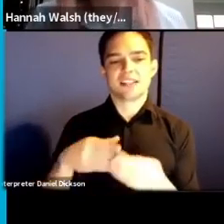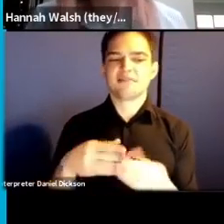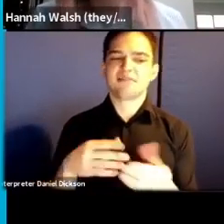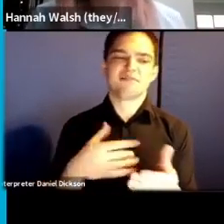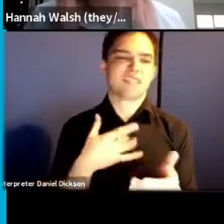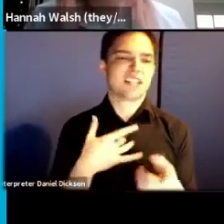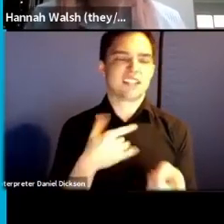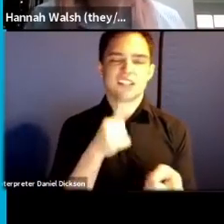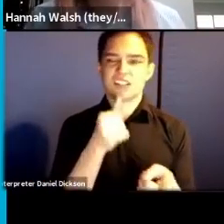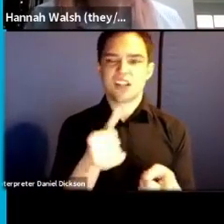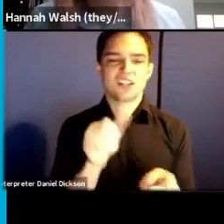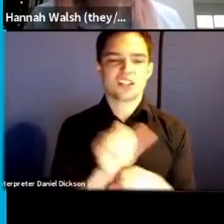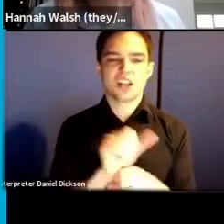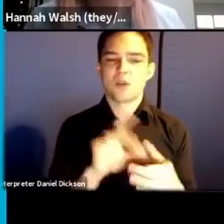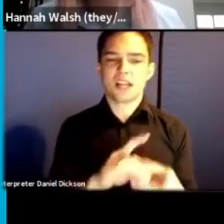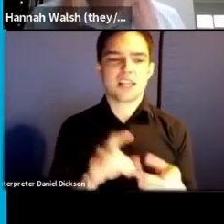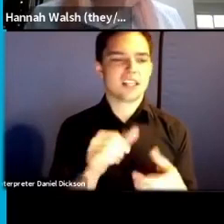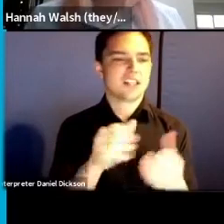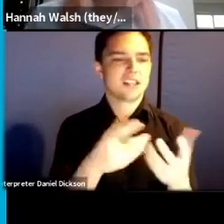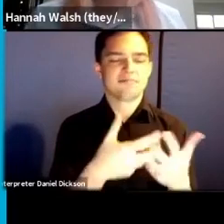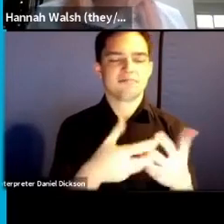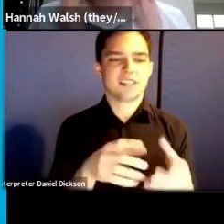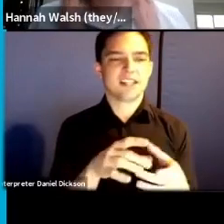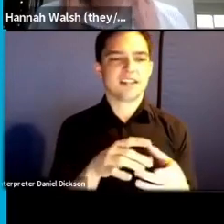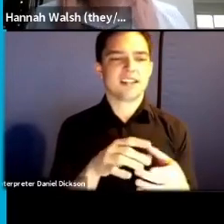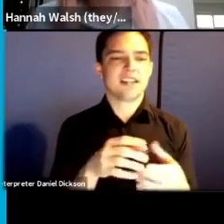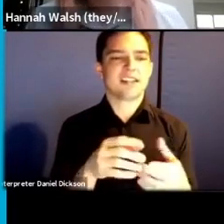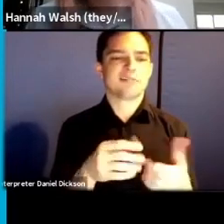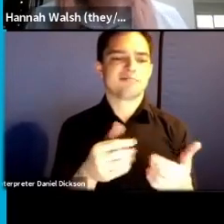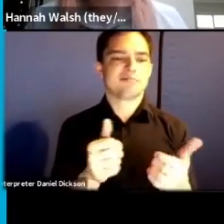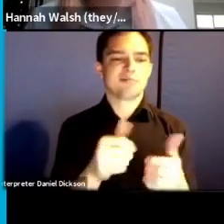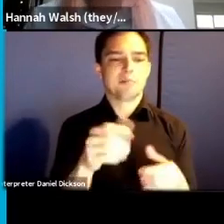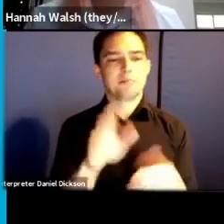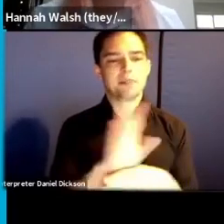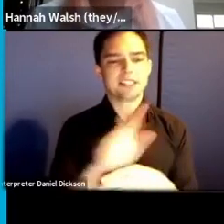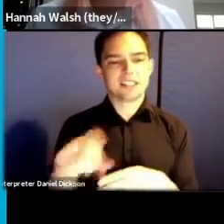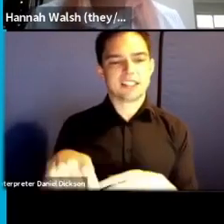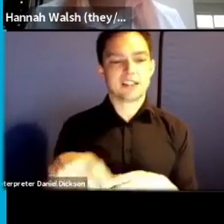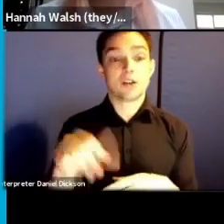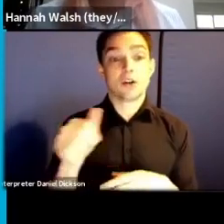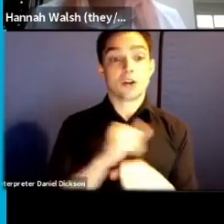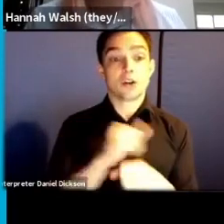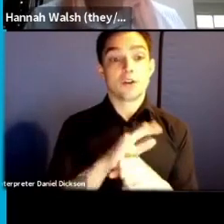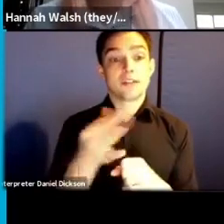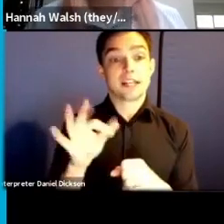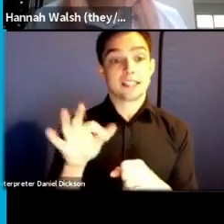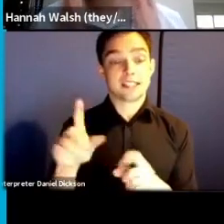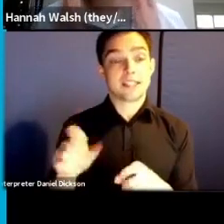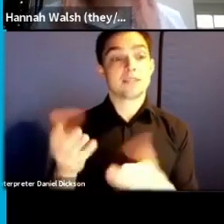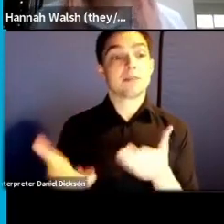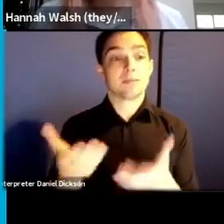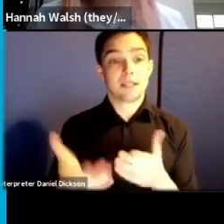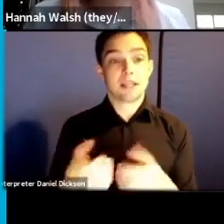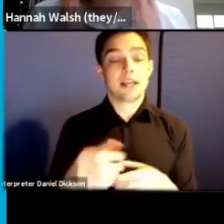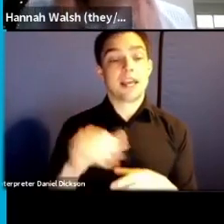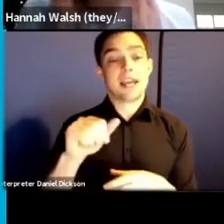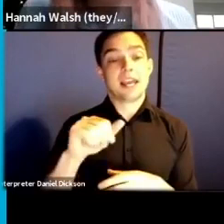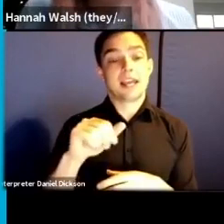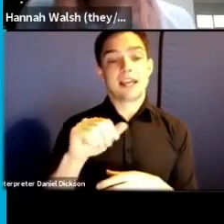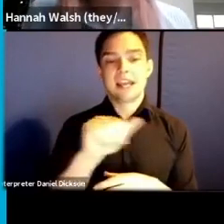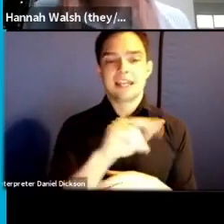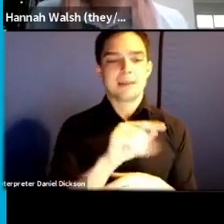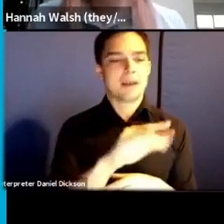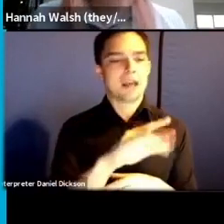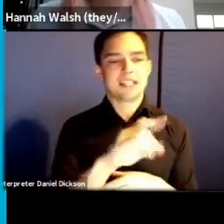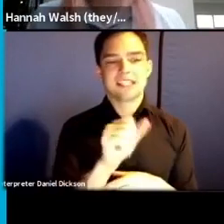job related and consistent with business necessity. While a COVID-19 test may be, an antibodies test is not. And one important thing I think